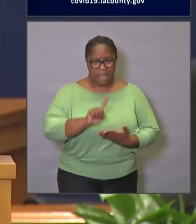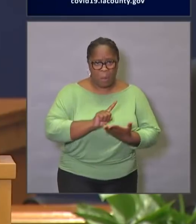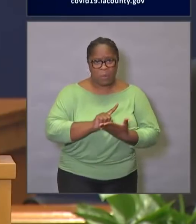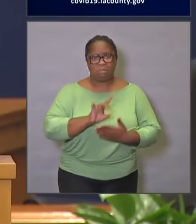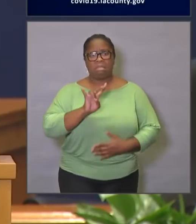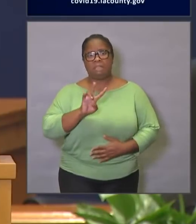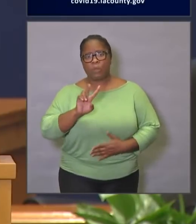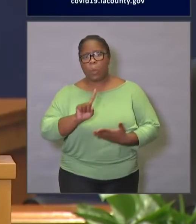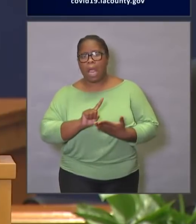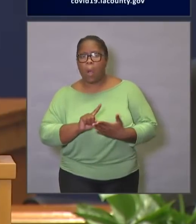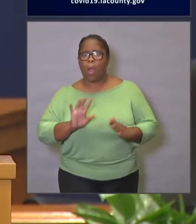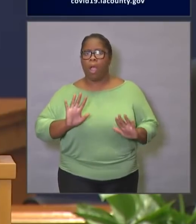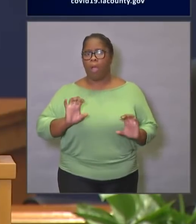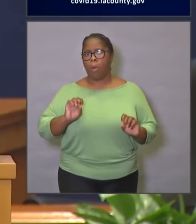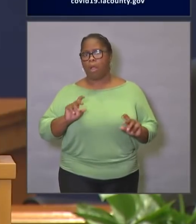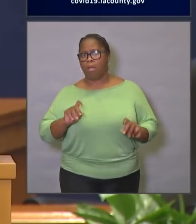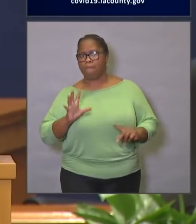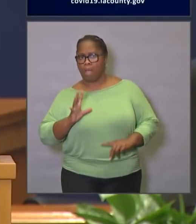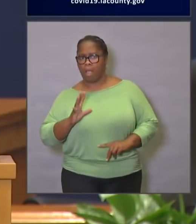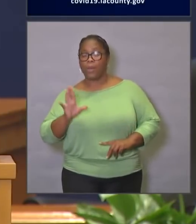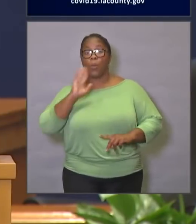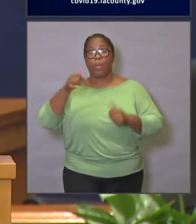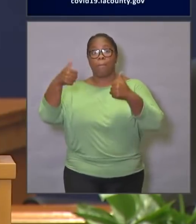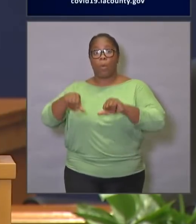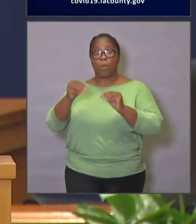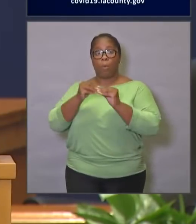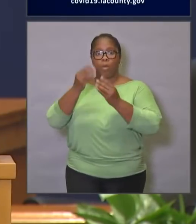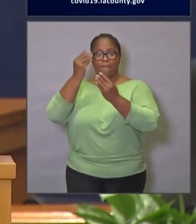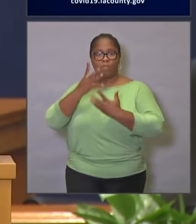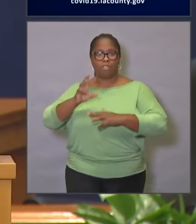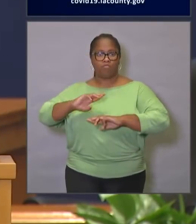the county's testing dashboard in the future.